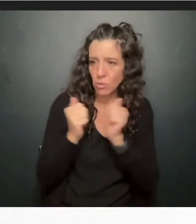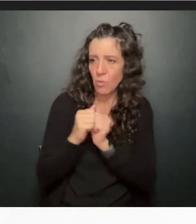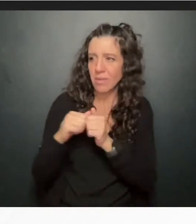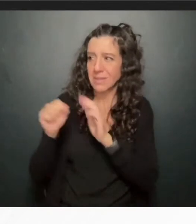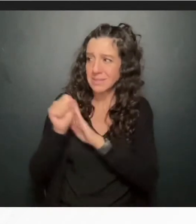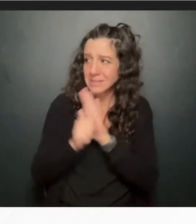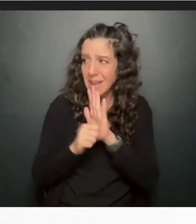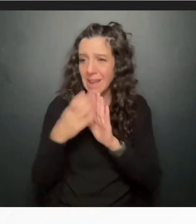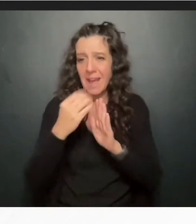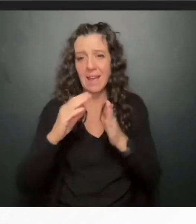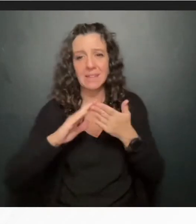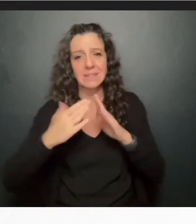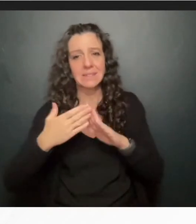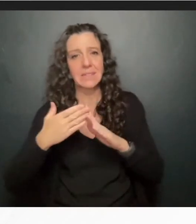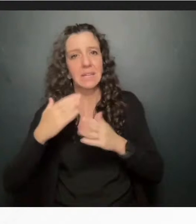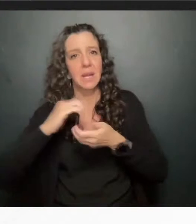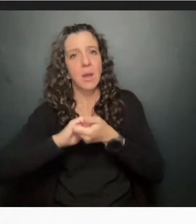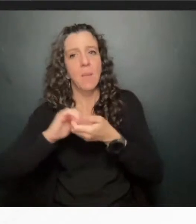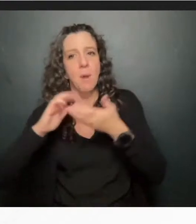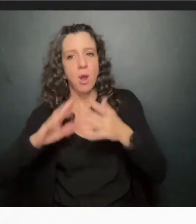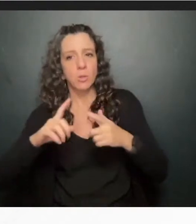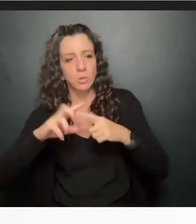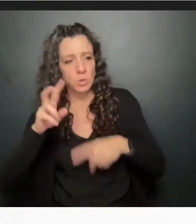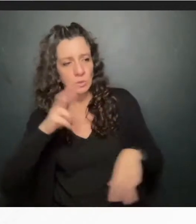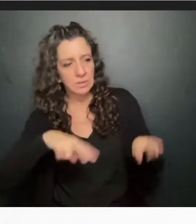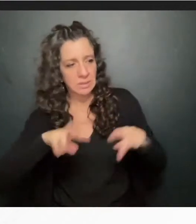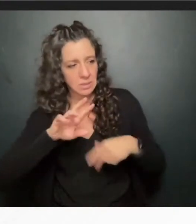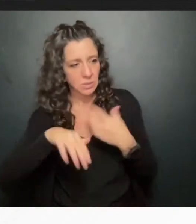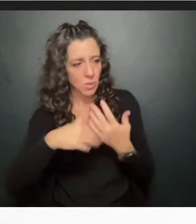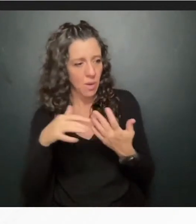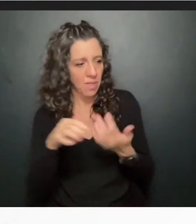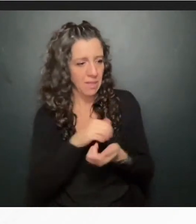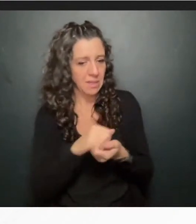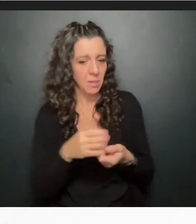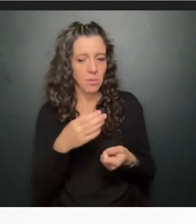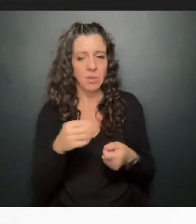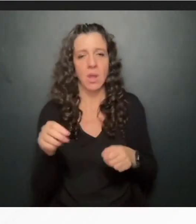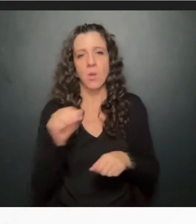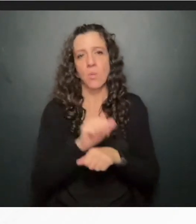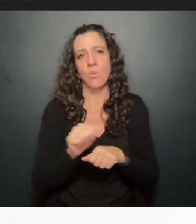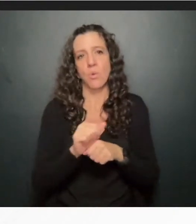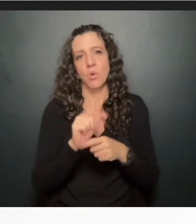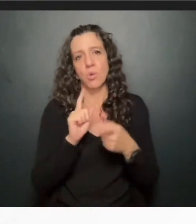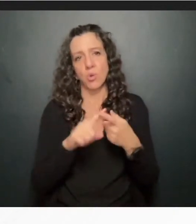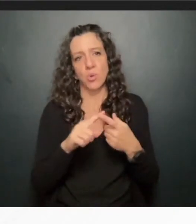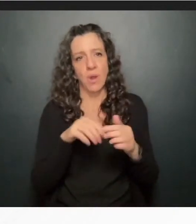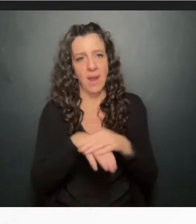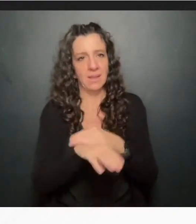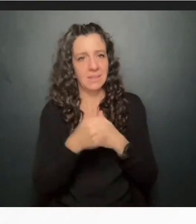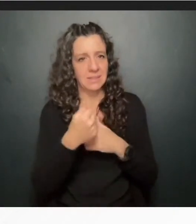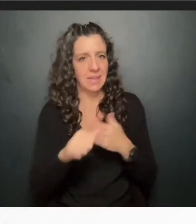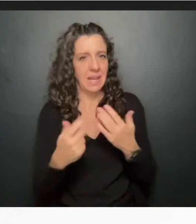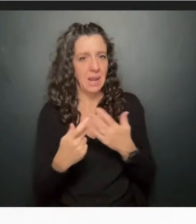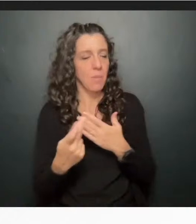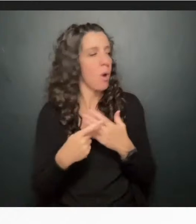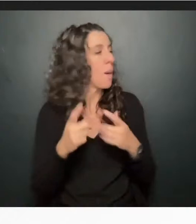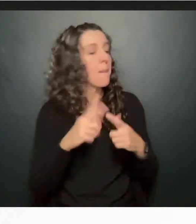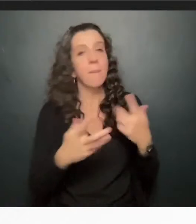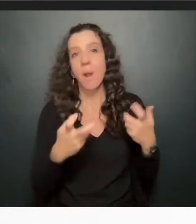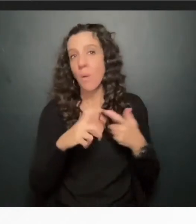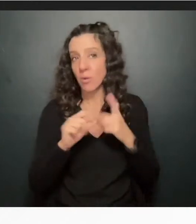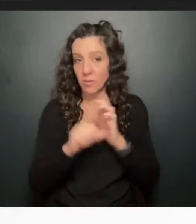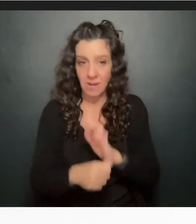partners to assess all of these damages and then work towards accessing any programs. But I want to reiterate, right now, there are no